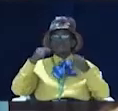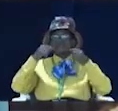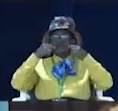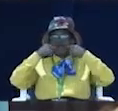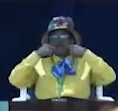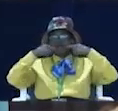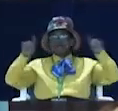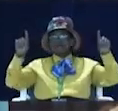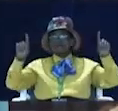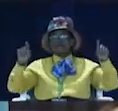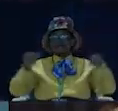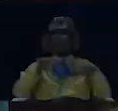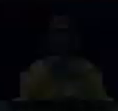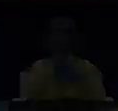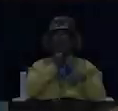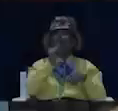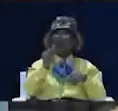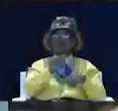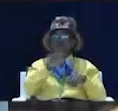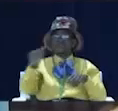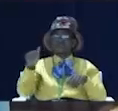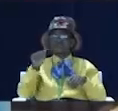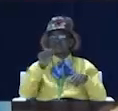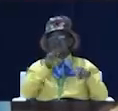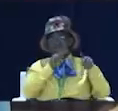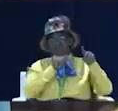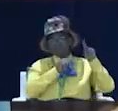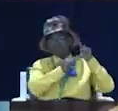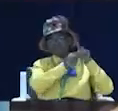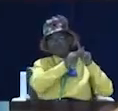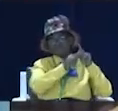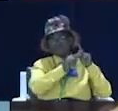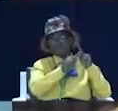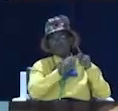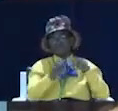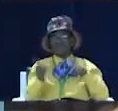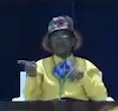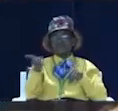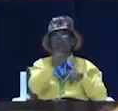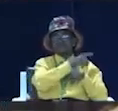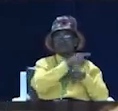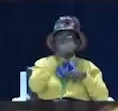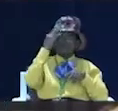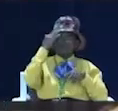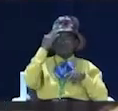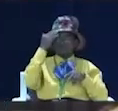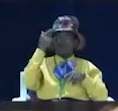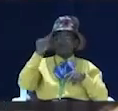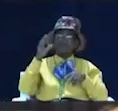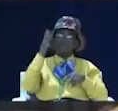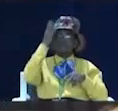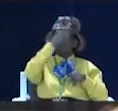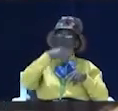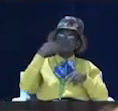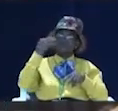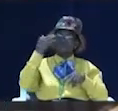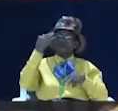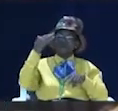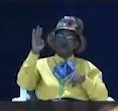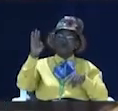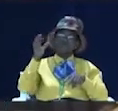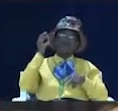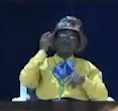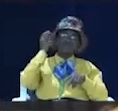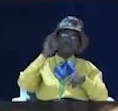not a prophecy. You know, the beauty about hearing from him is that no fake prophet